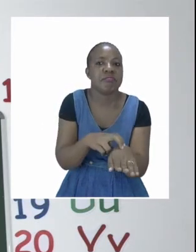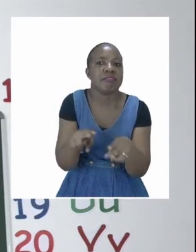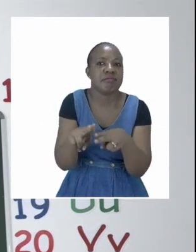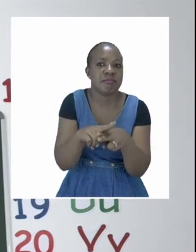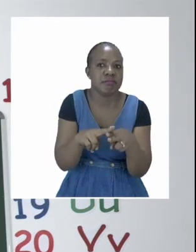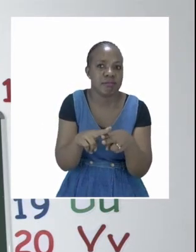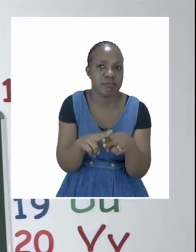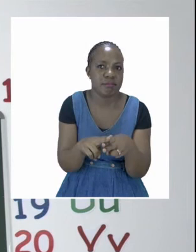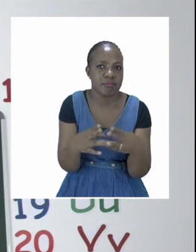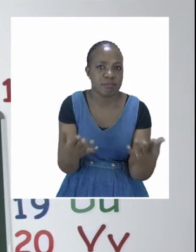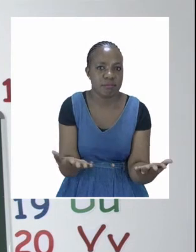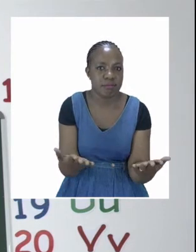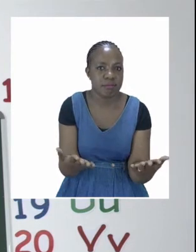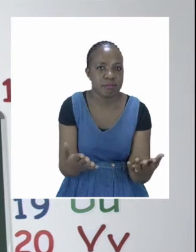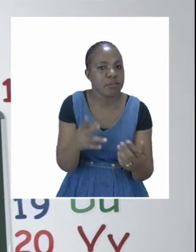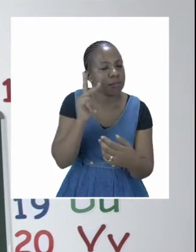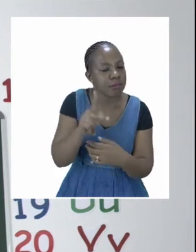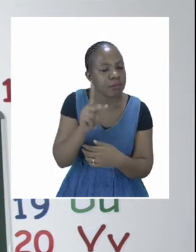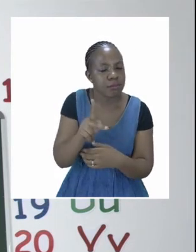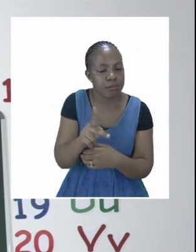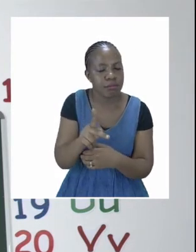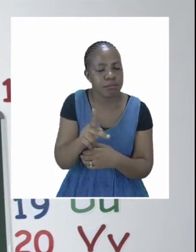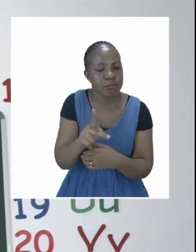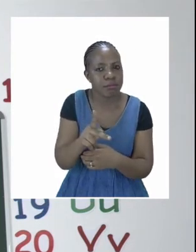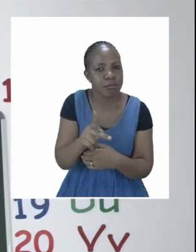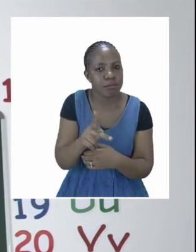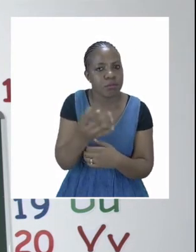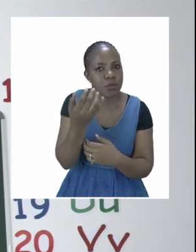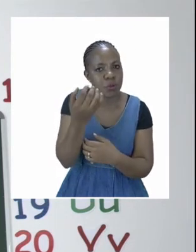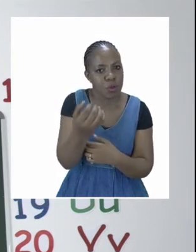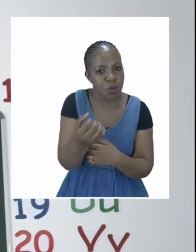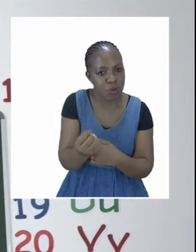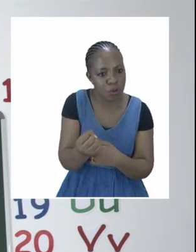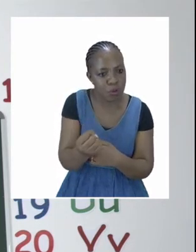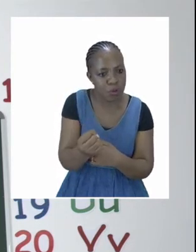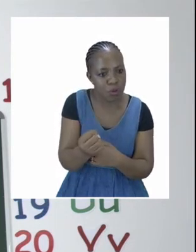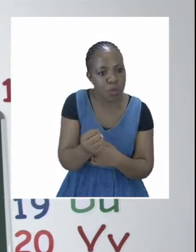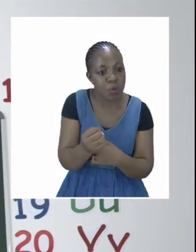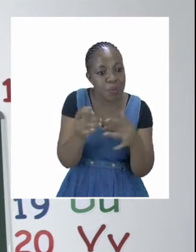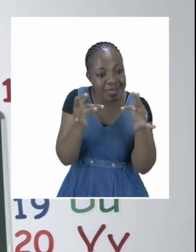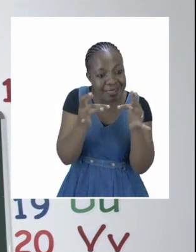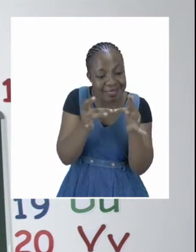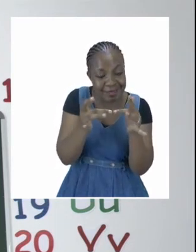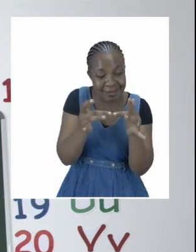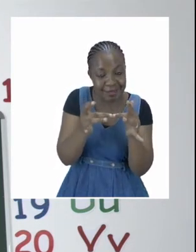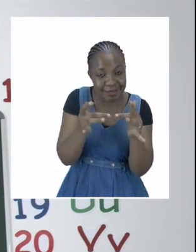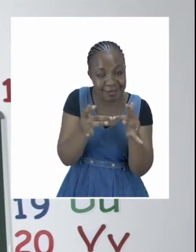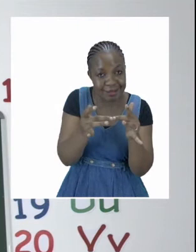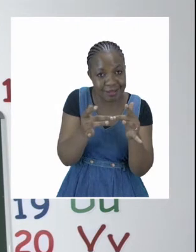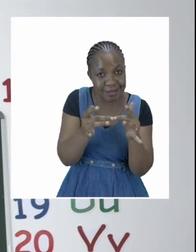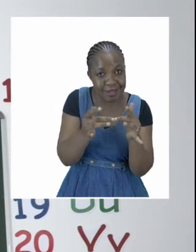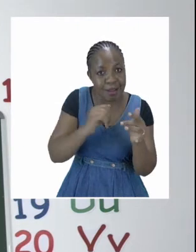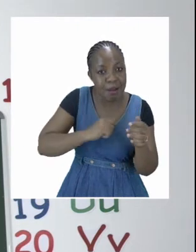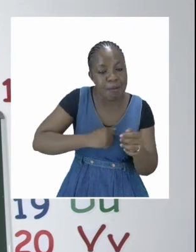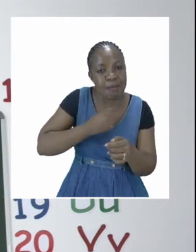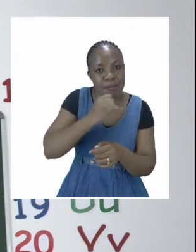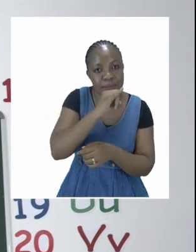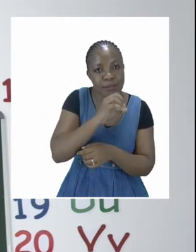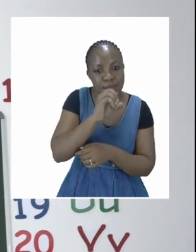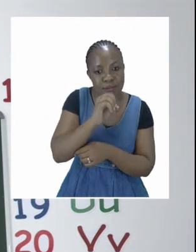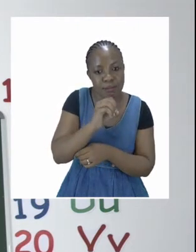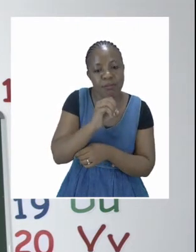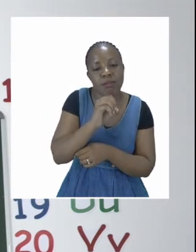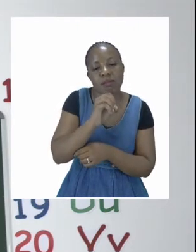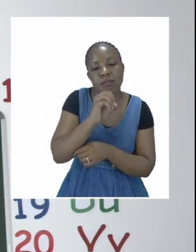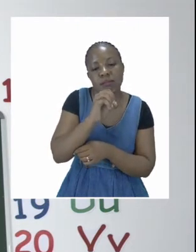there is more. We are also available on our online platforms, MyZone and